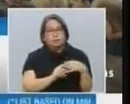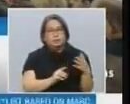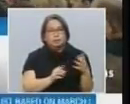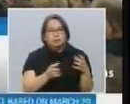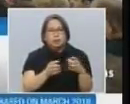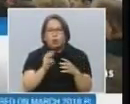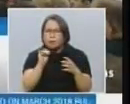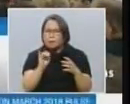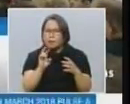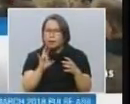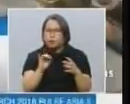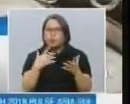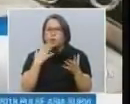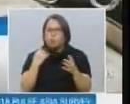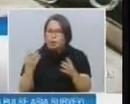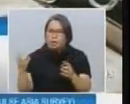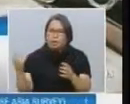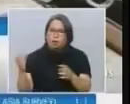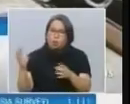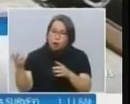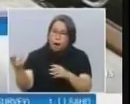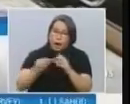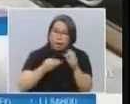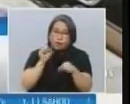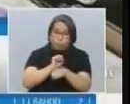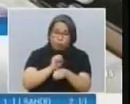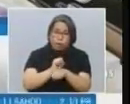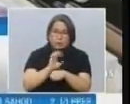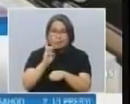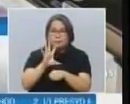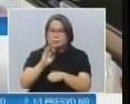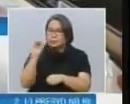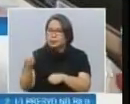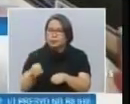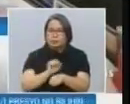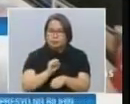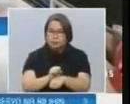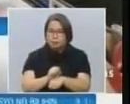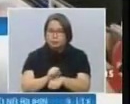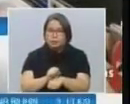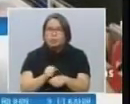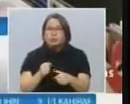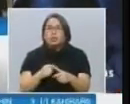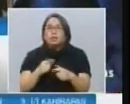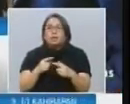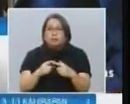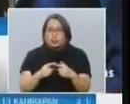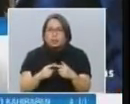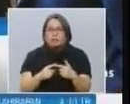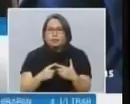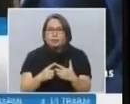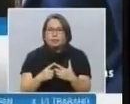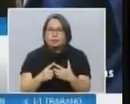employ around 65% of our workers. The enactment of the package 2 is what